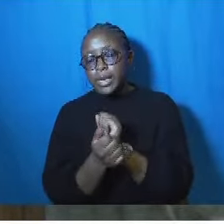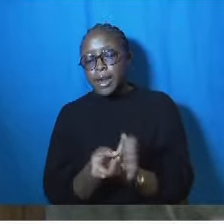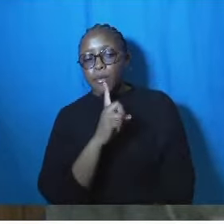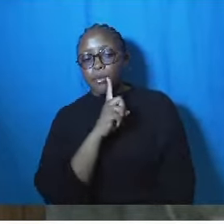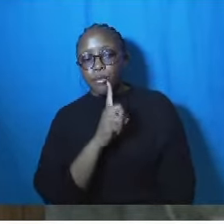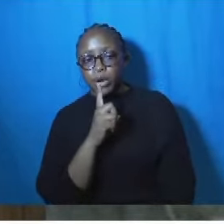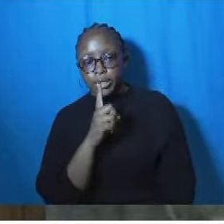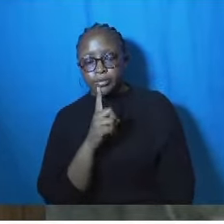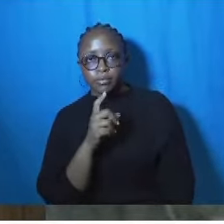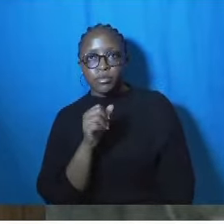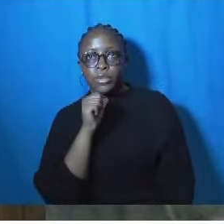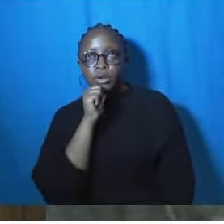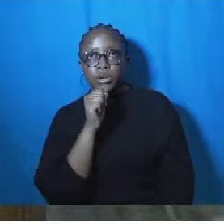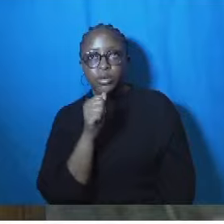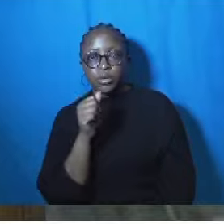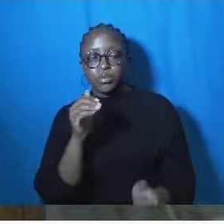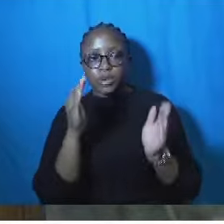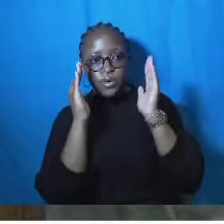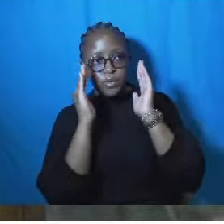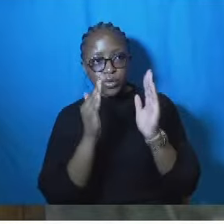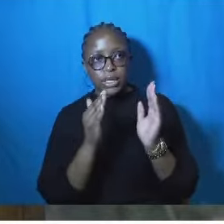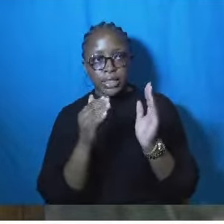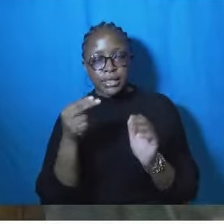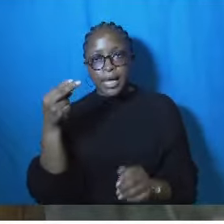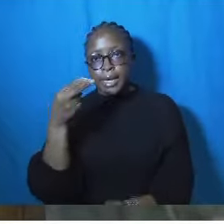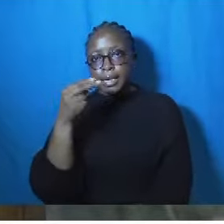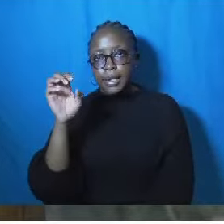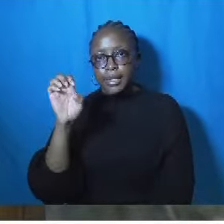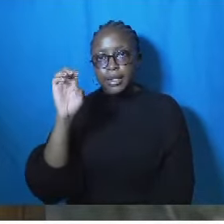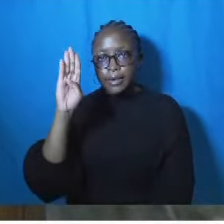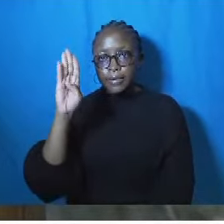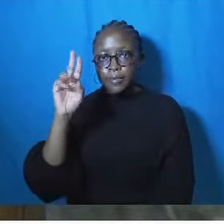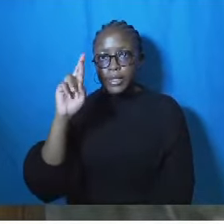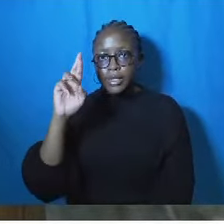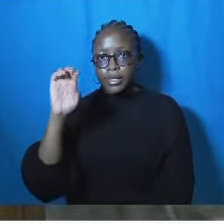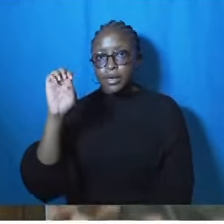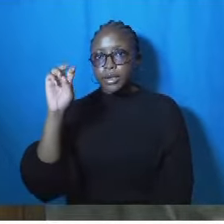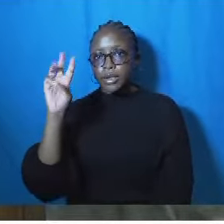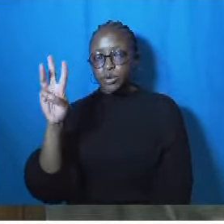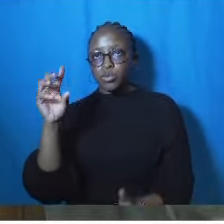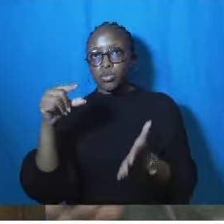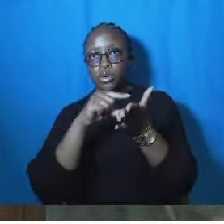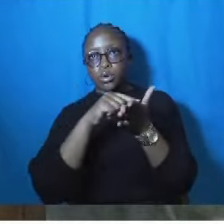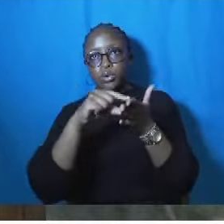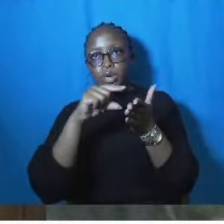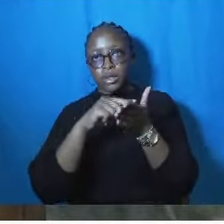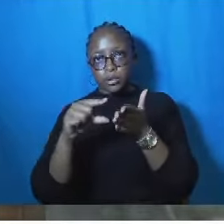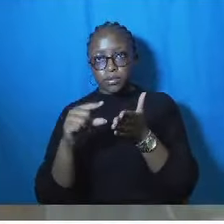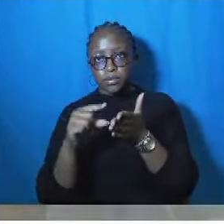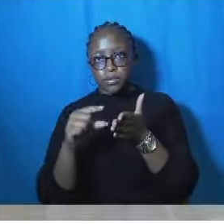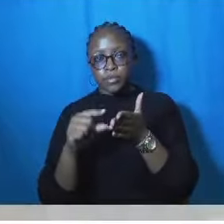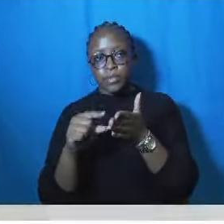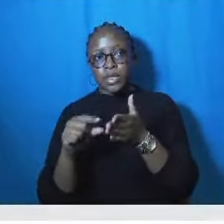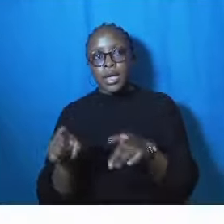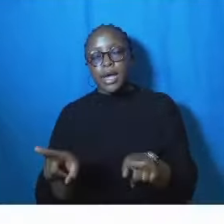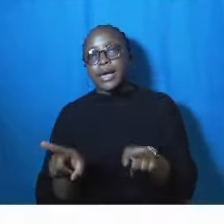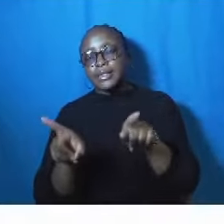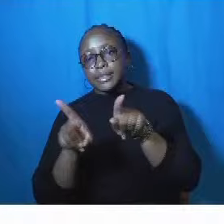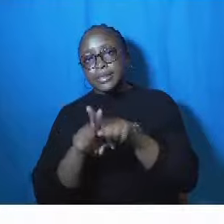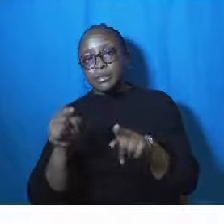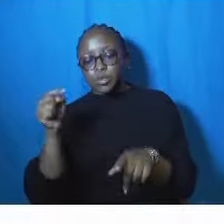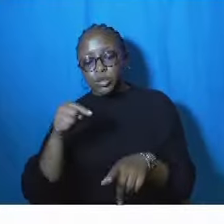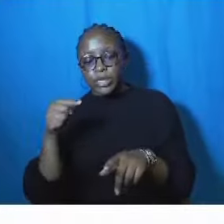of the Hebrew canon of scripture, which today we call the law, the writings, and the